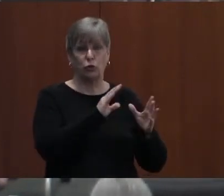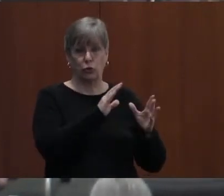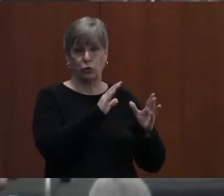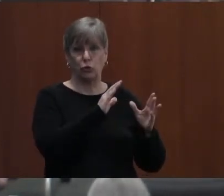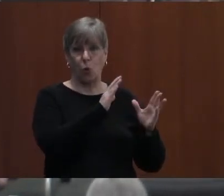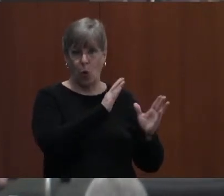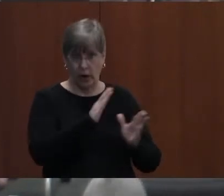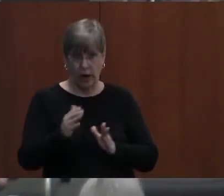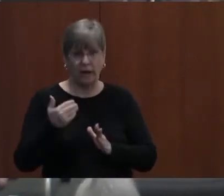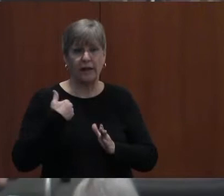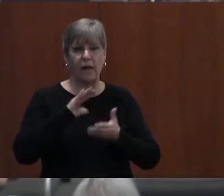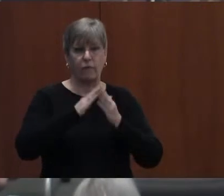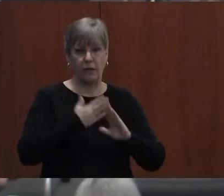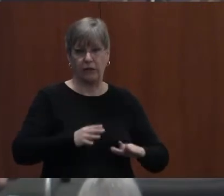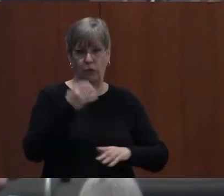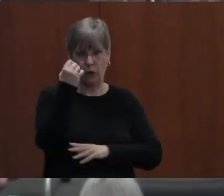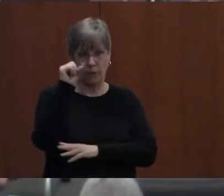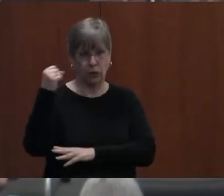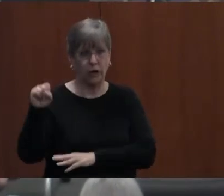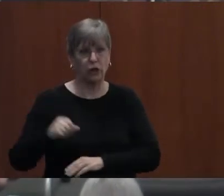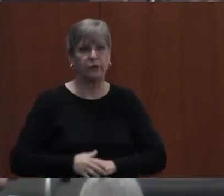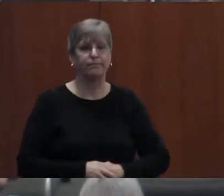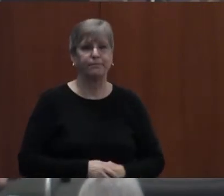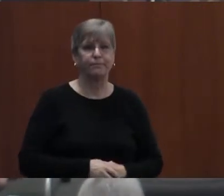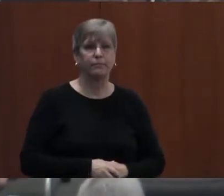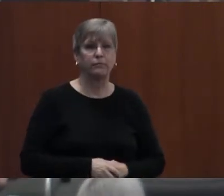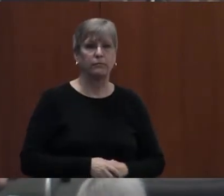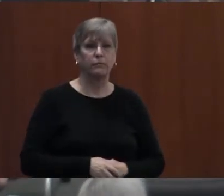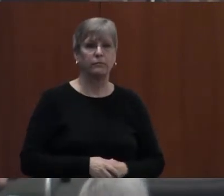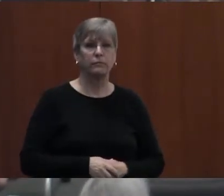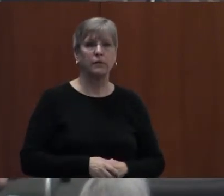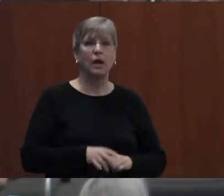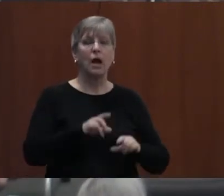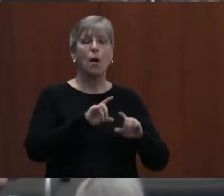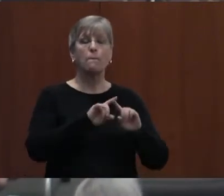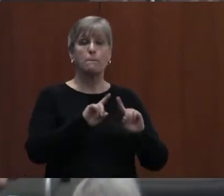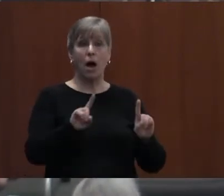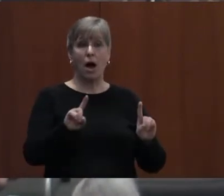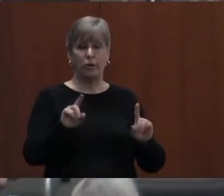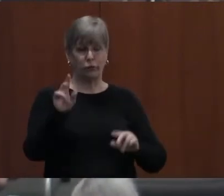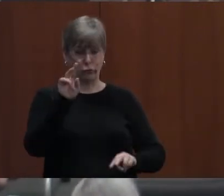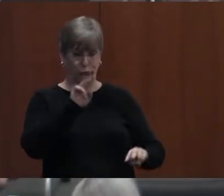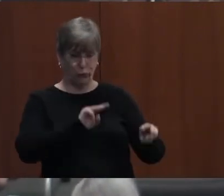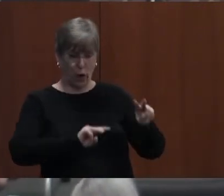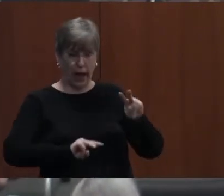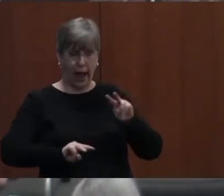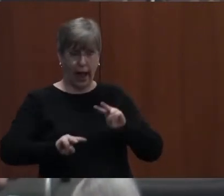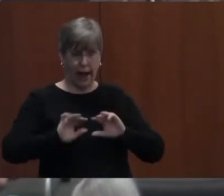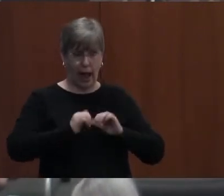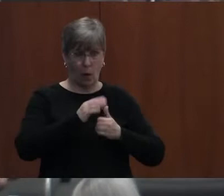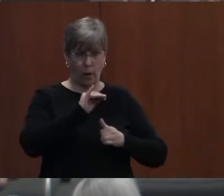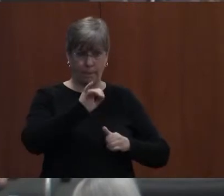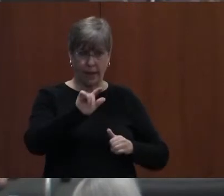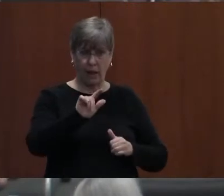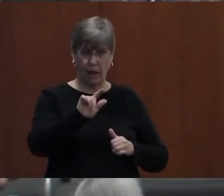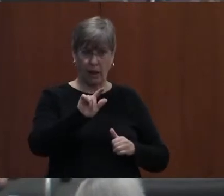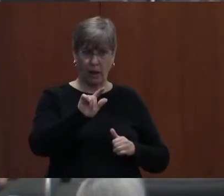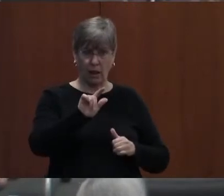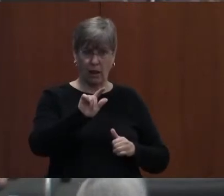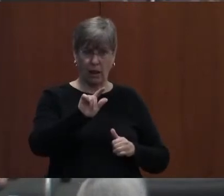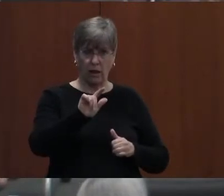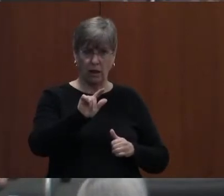organize and have peaceful demonstrations. But just to look at how a bill